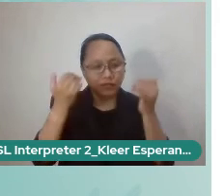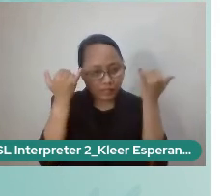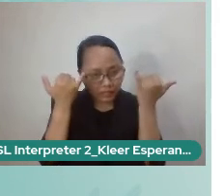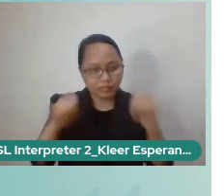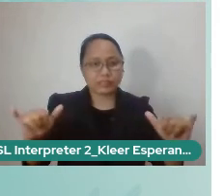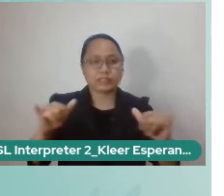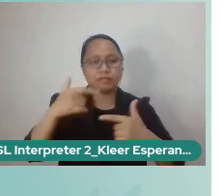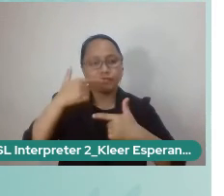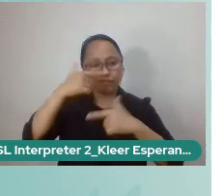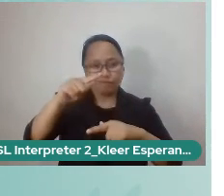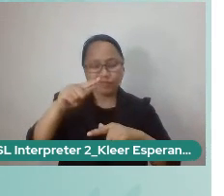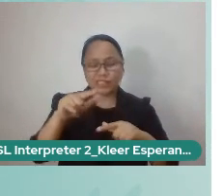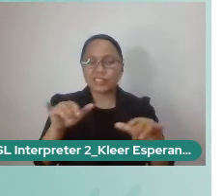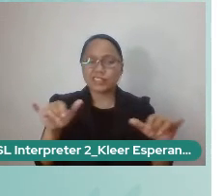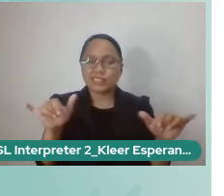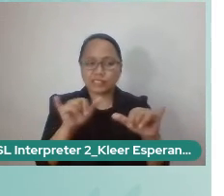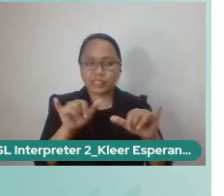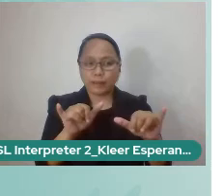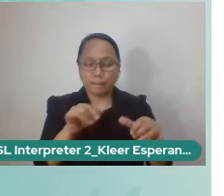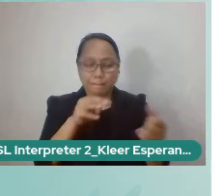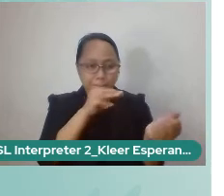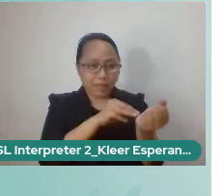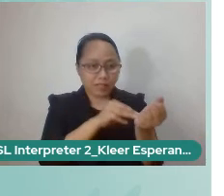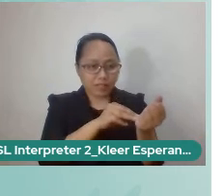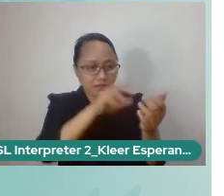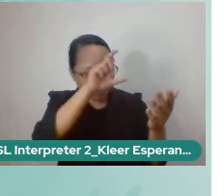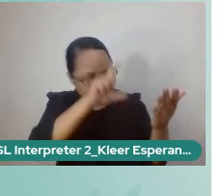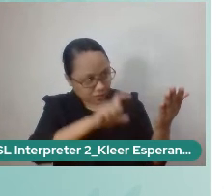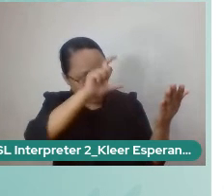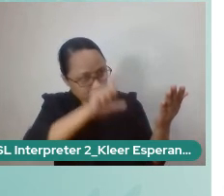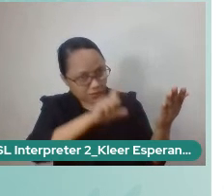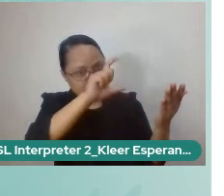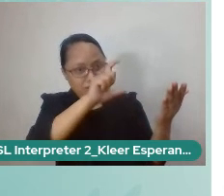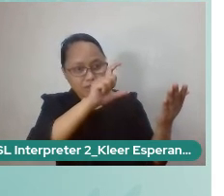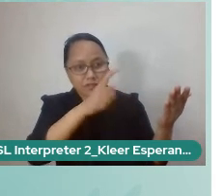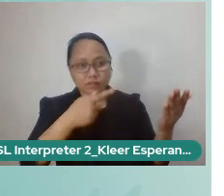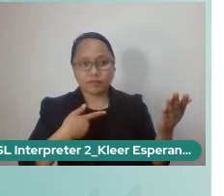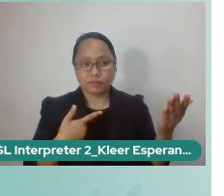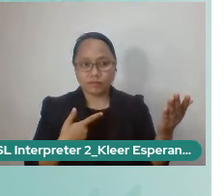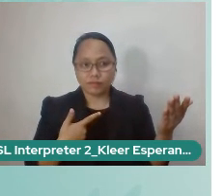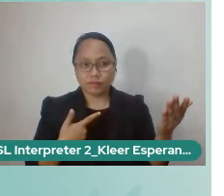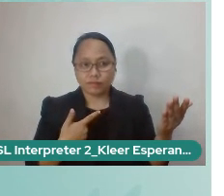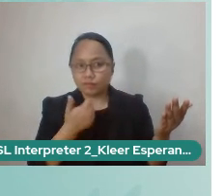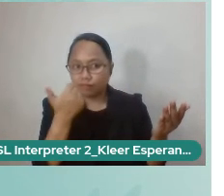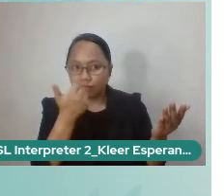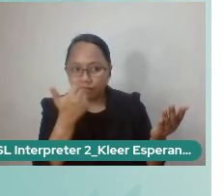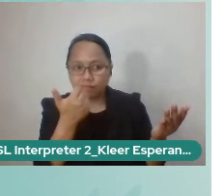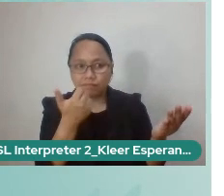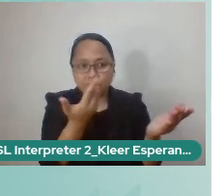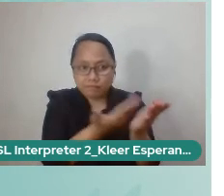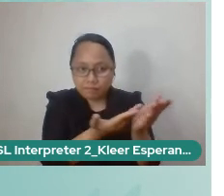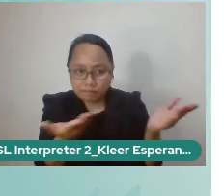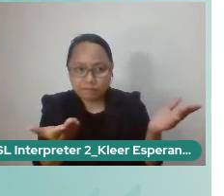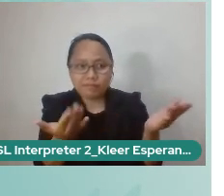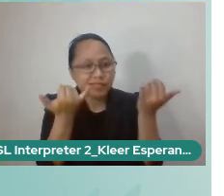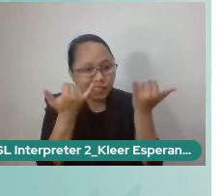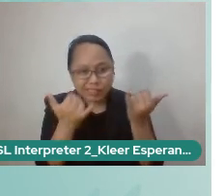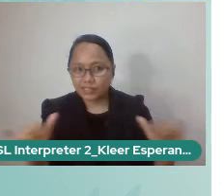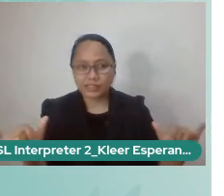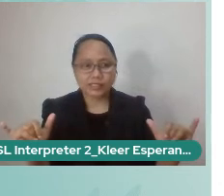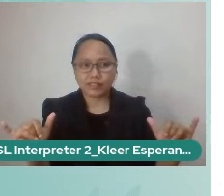staff, including the radiation oncologists, medical physicists, and others, are still